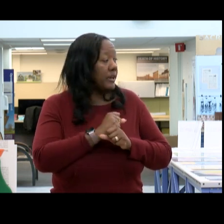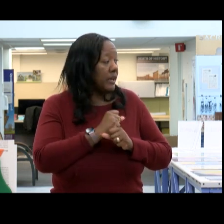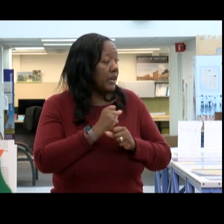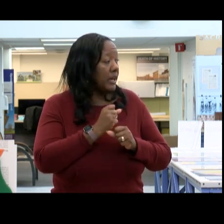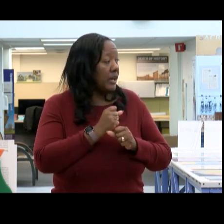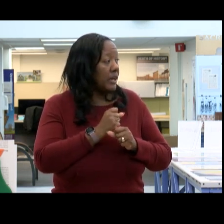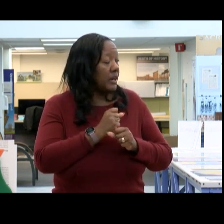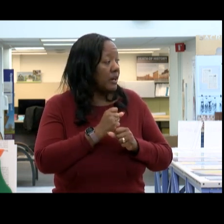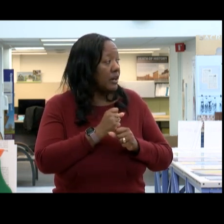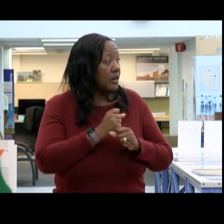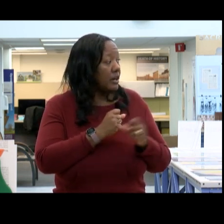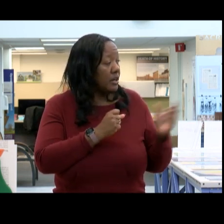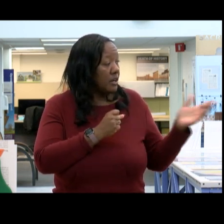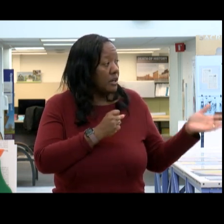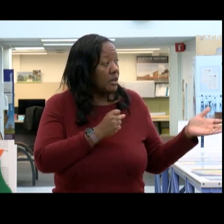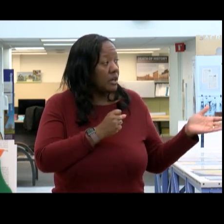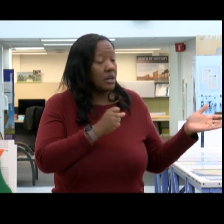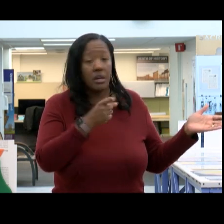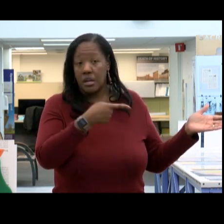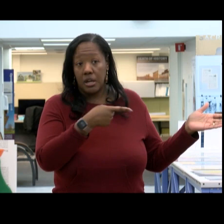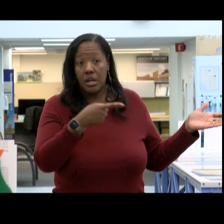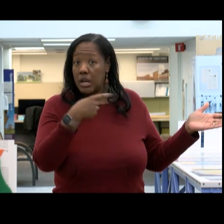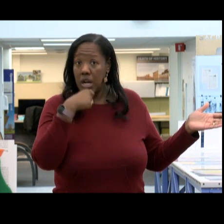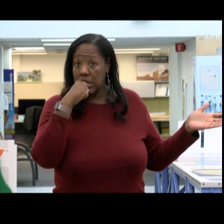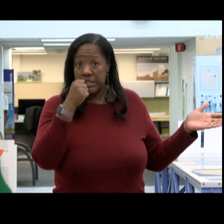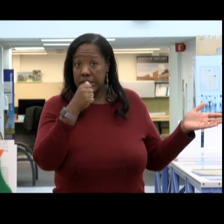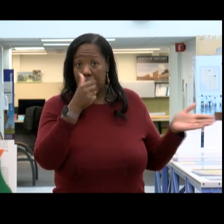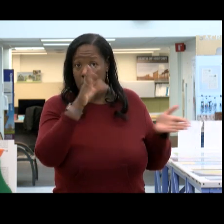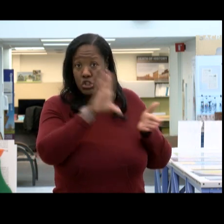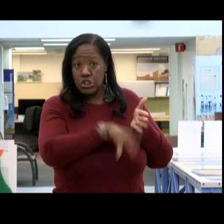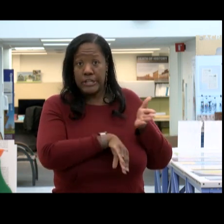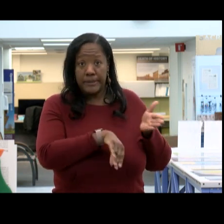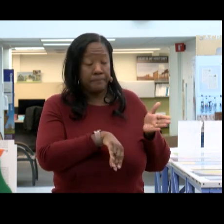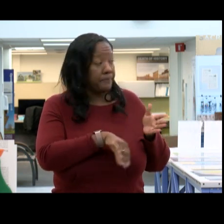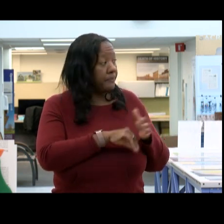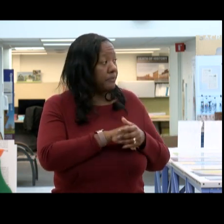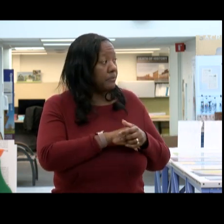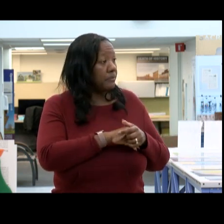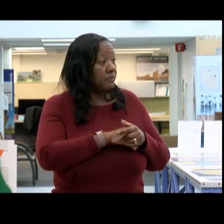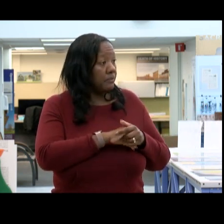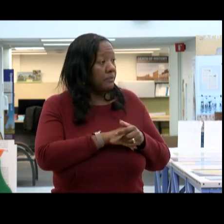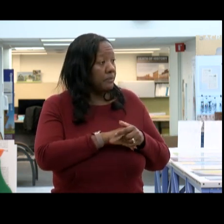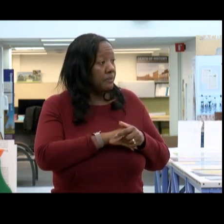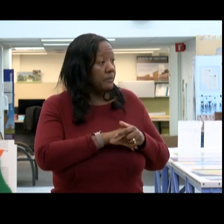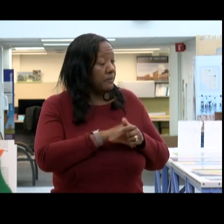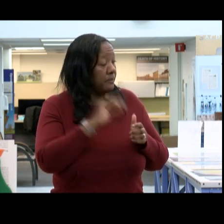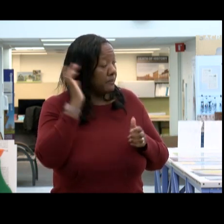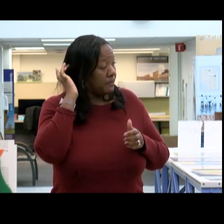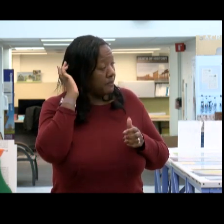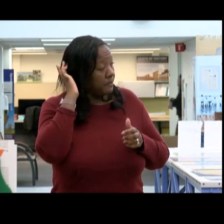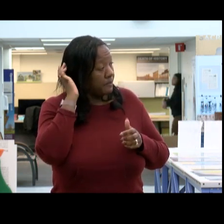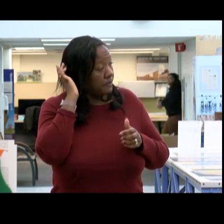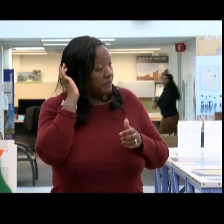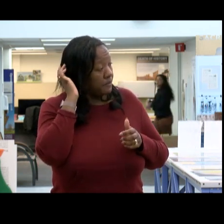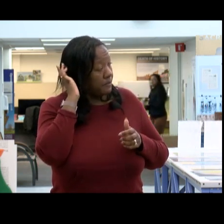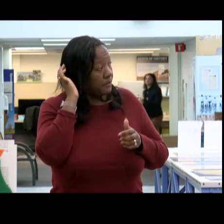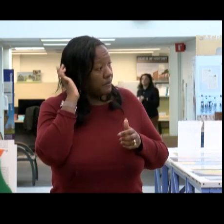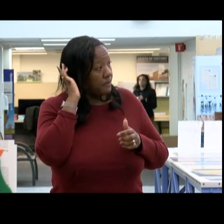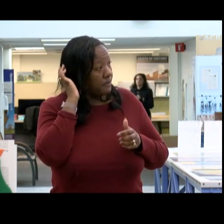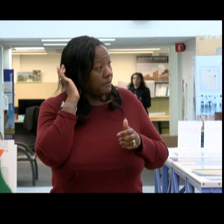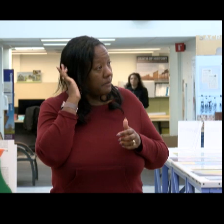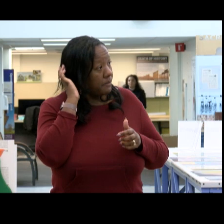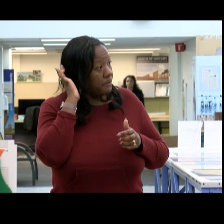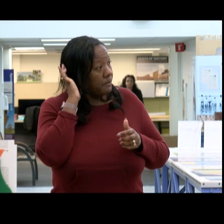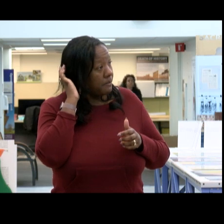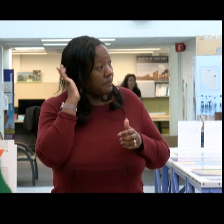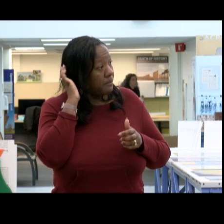to maintain. It's not cheap. I bet they're, you know, $60,000 or something like that. But we, you know, Liz